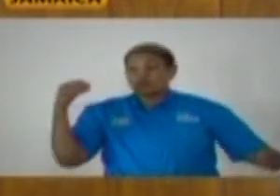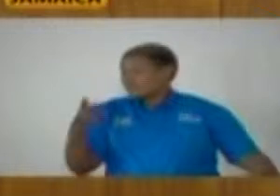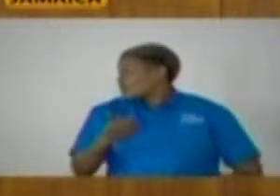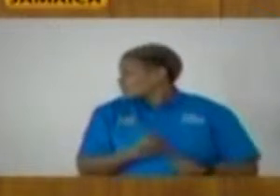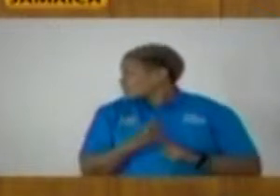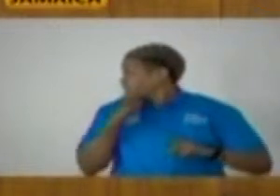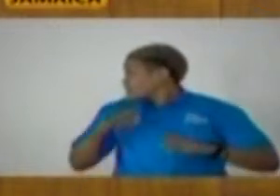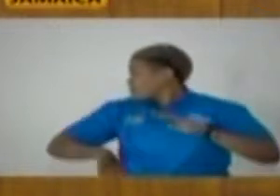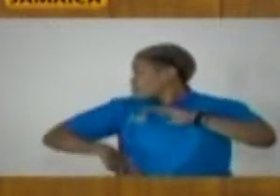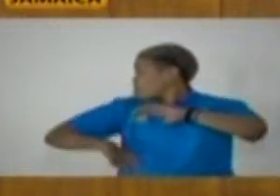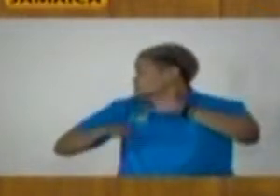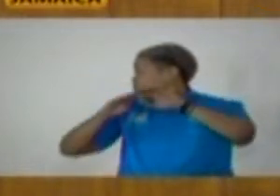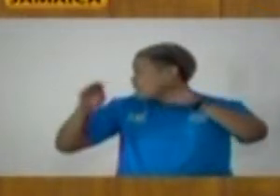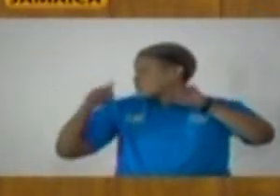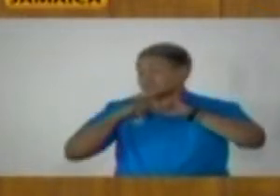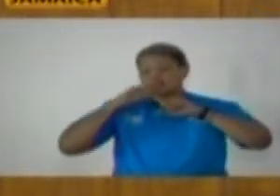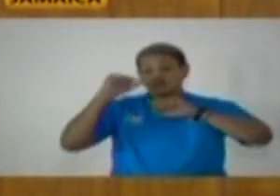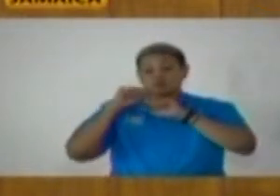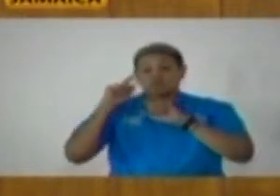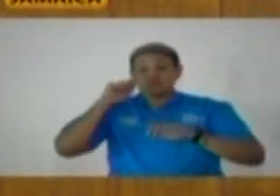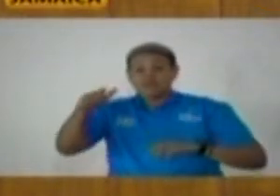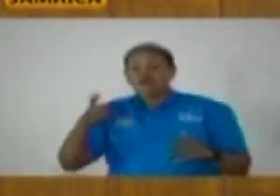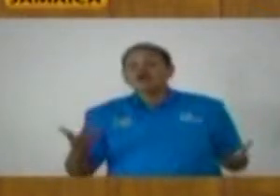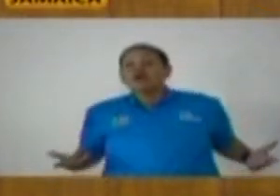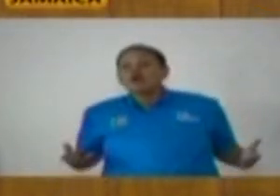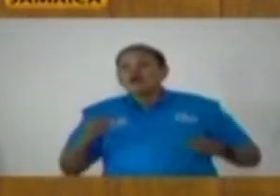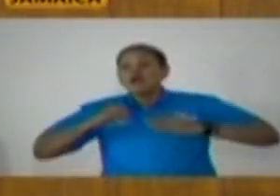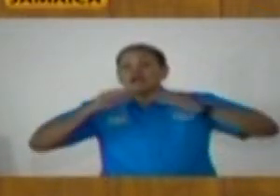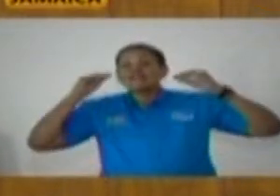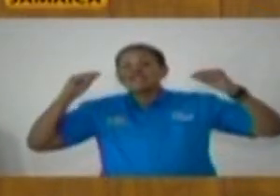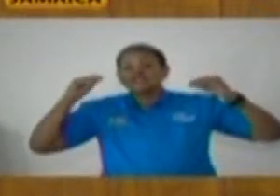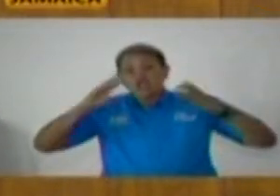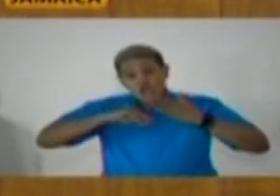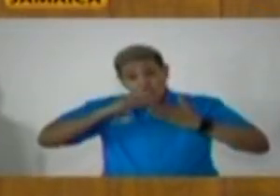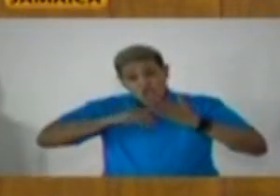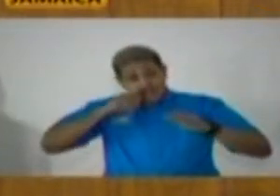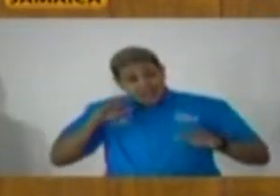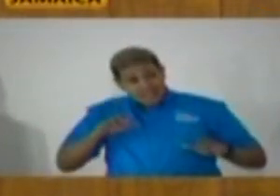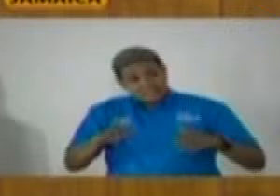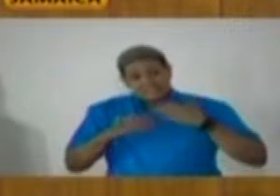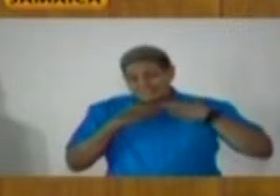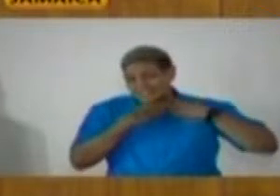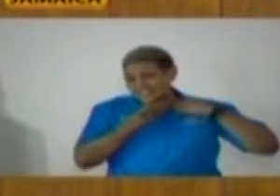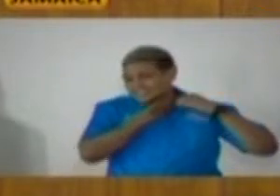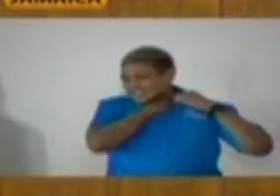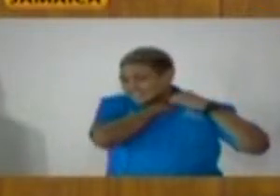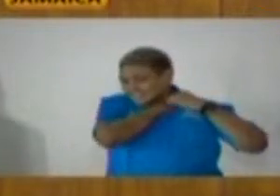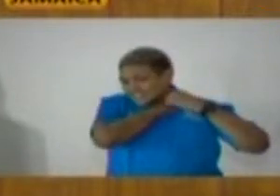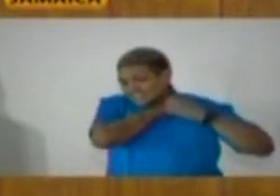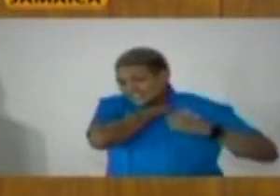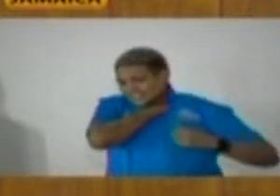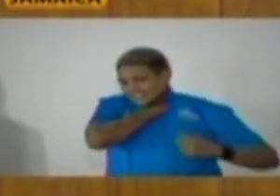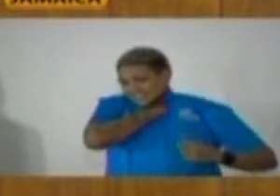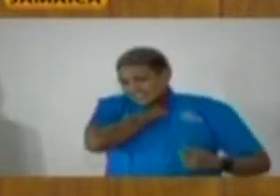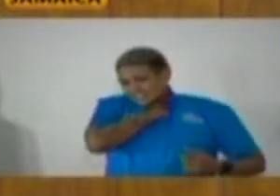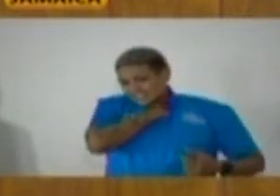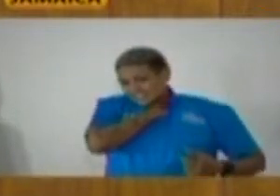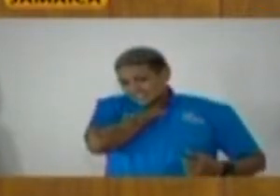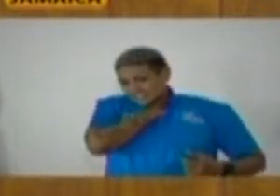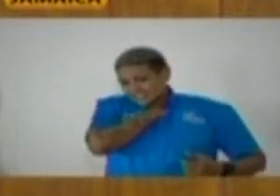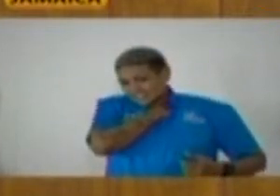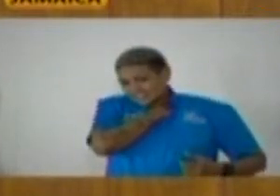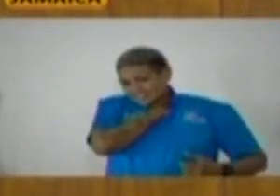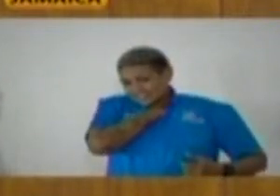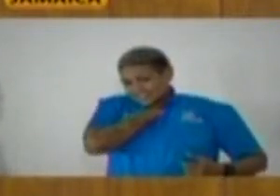at the primary level to embed STEM in the teaching and learning activities. Madam Speaker, what exists right now is